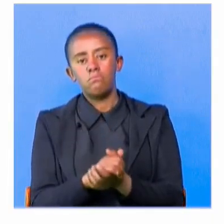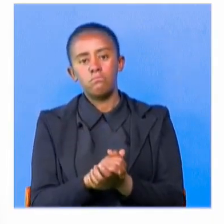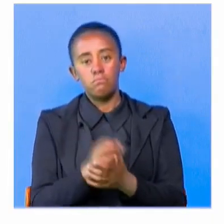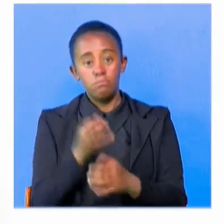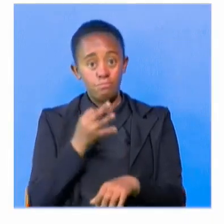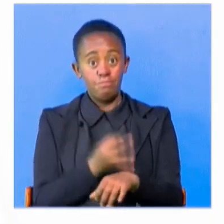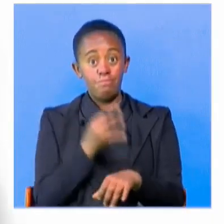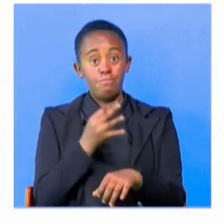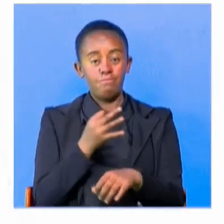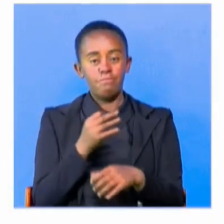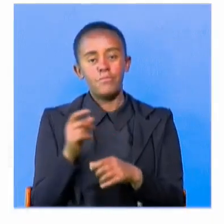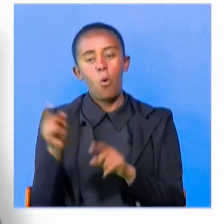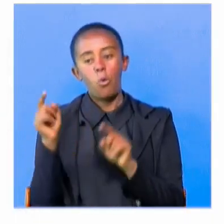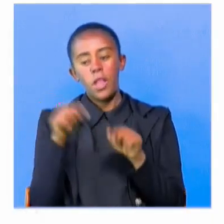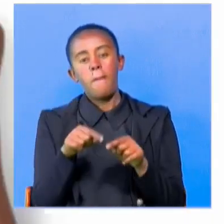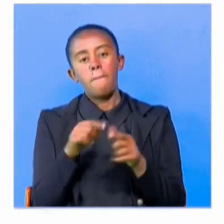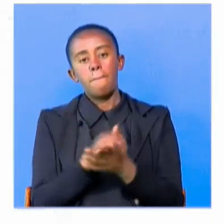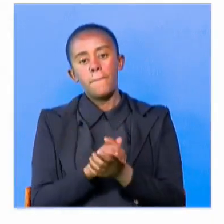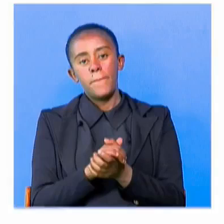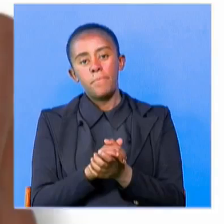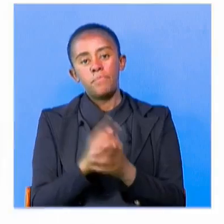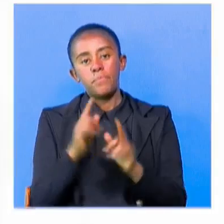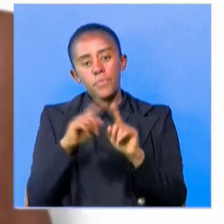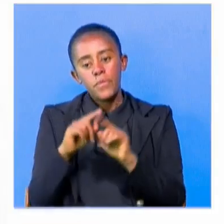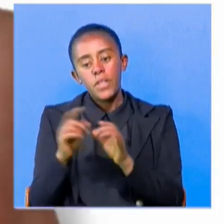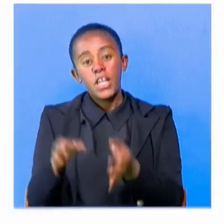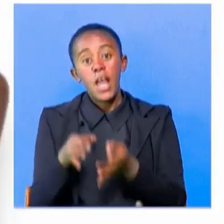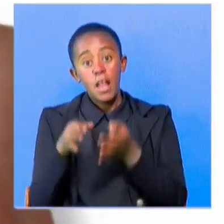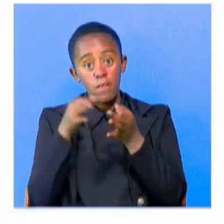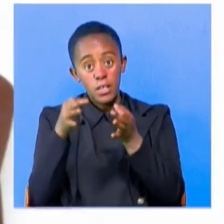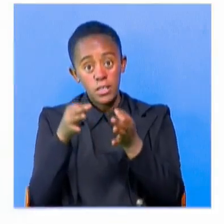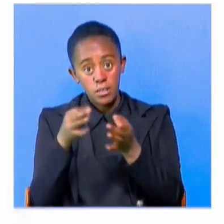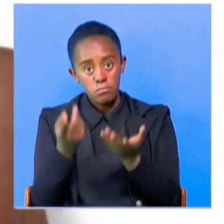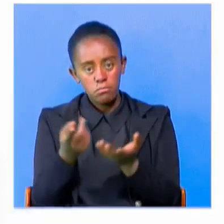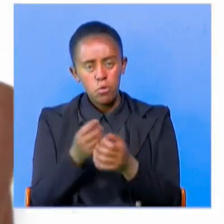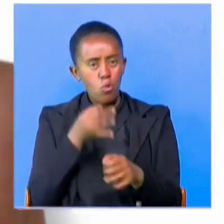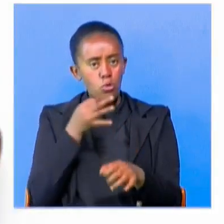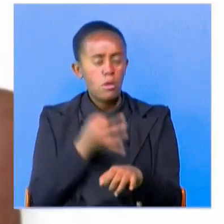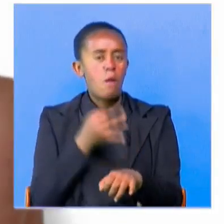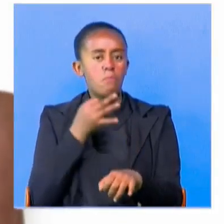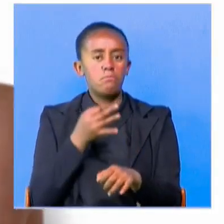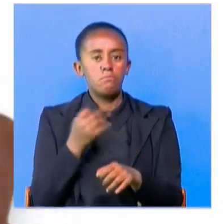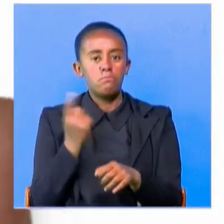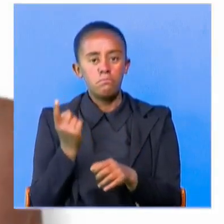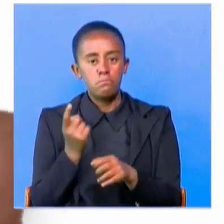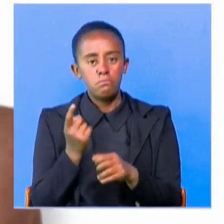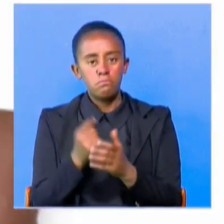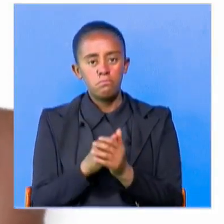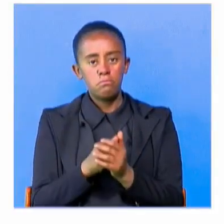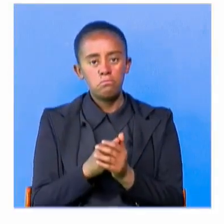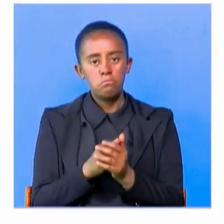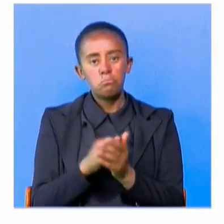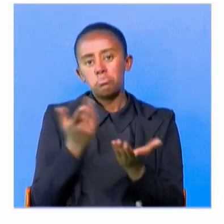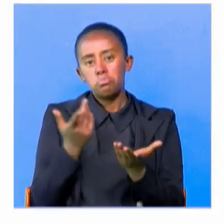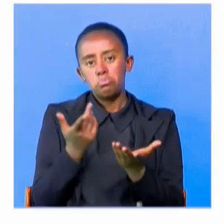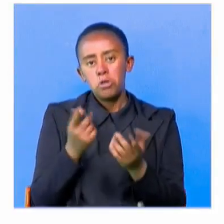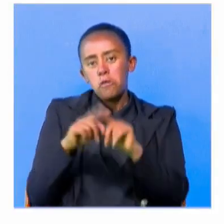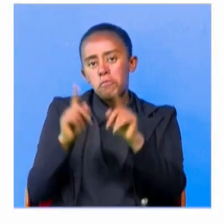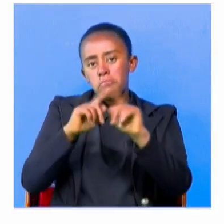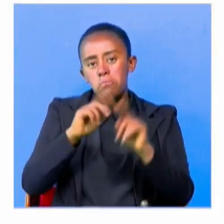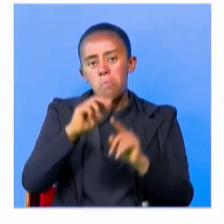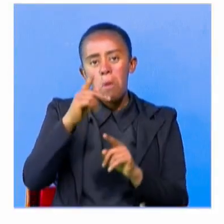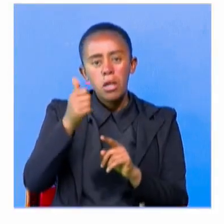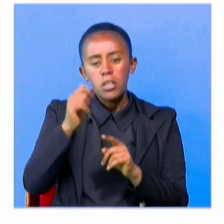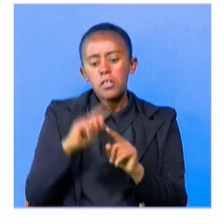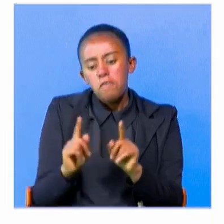Tawfiq delivers the package on time. It's a kind of product. Package, a kind of product, different kinds of